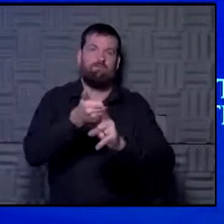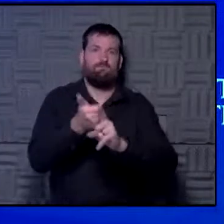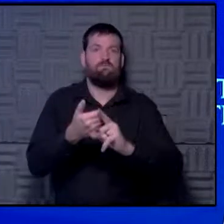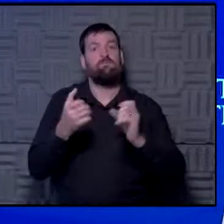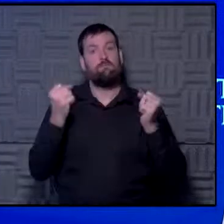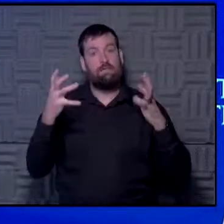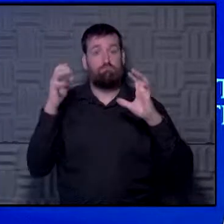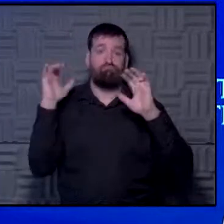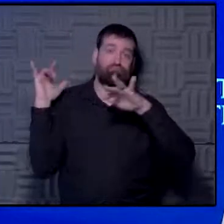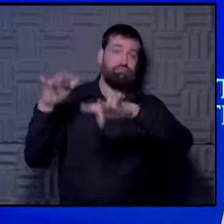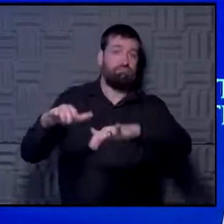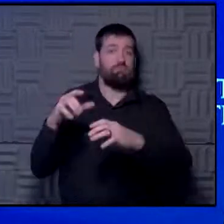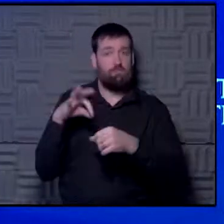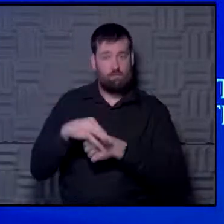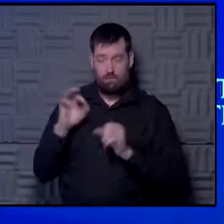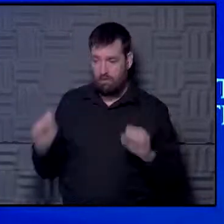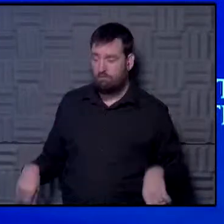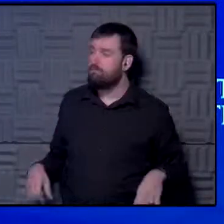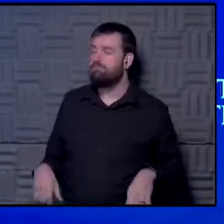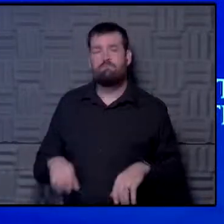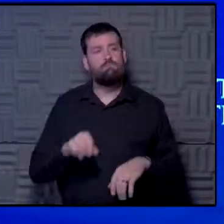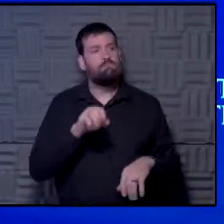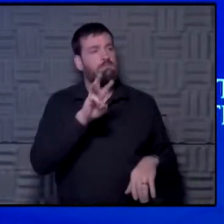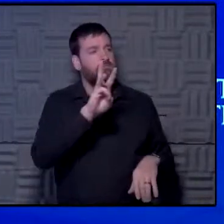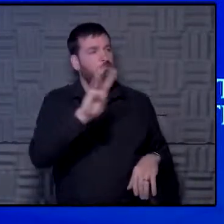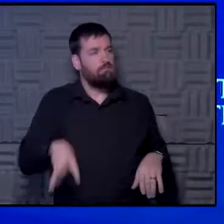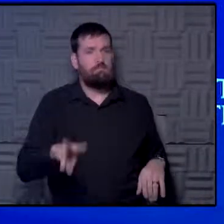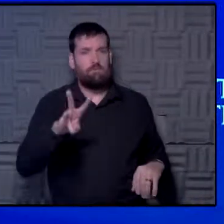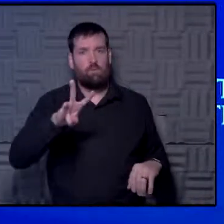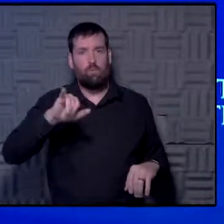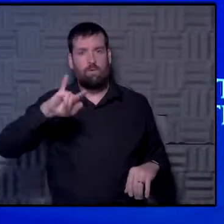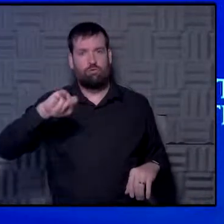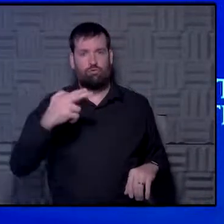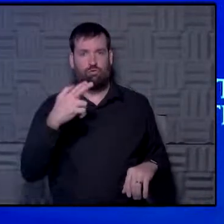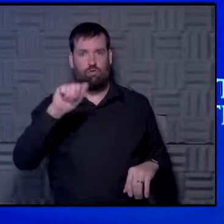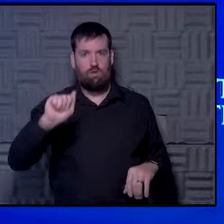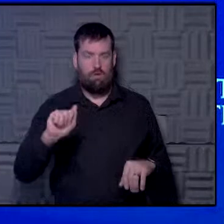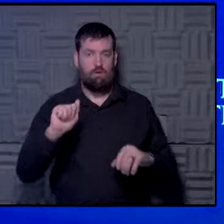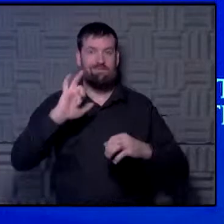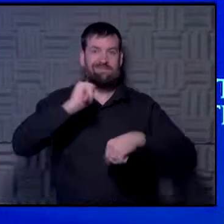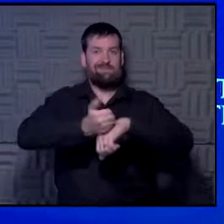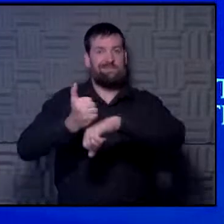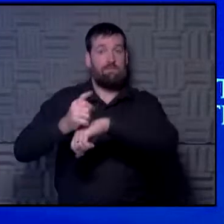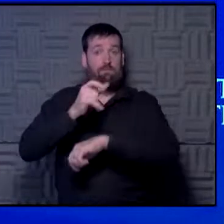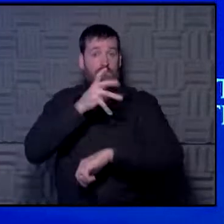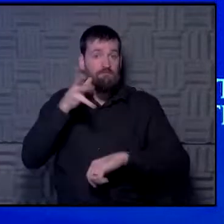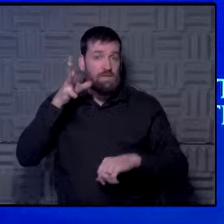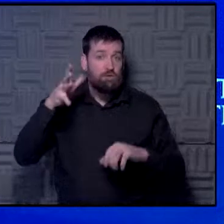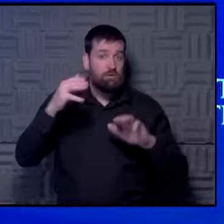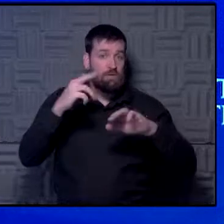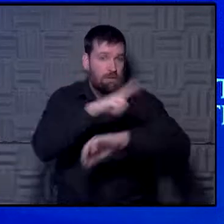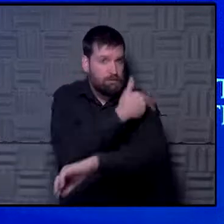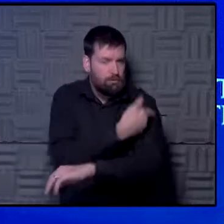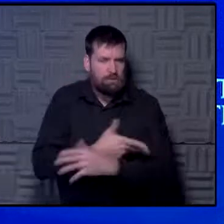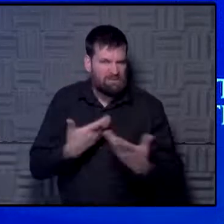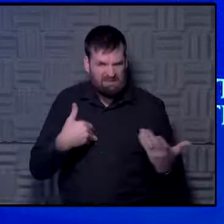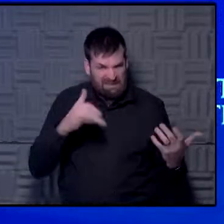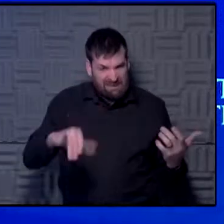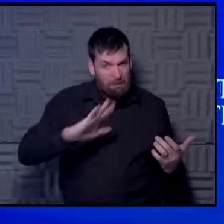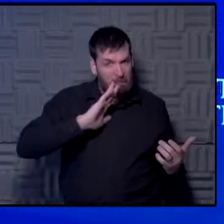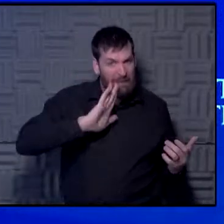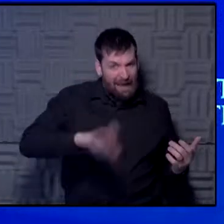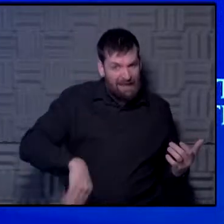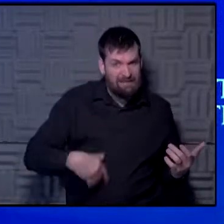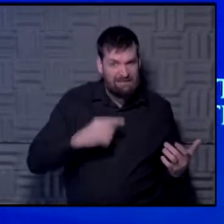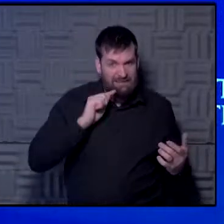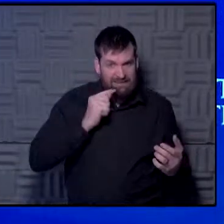folks can go out there and vote. I've heard that Wichita is setting up field hospitals. Is it really that bad, and what does this mean?